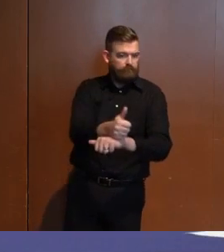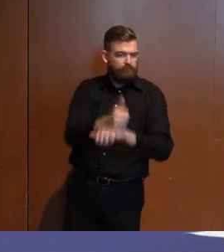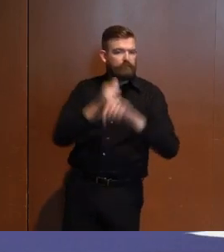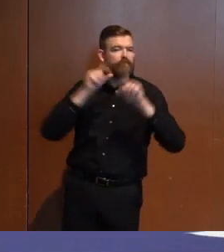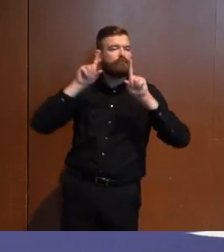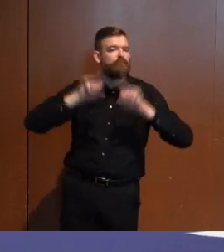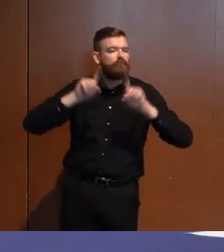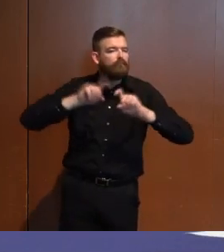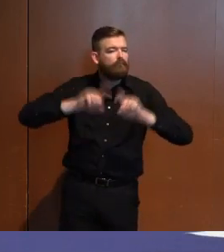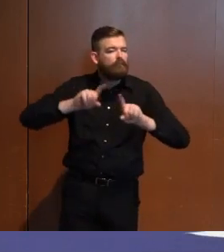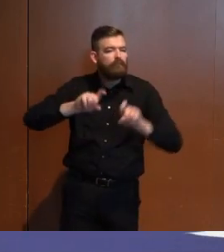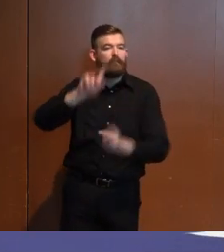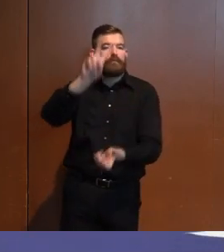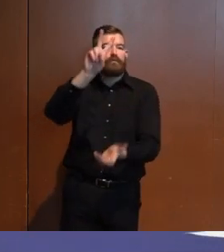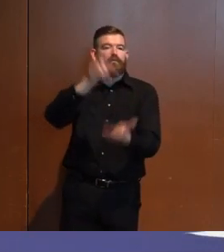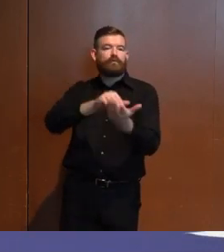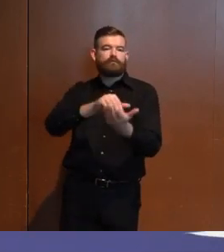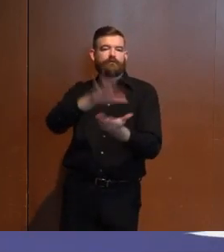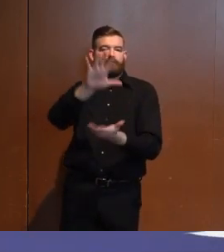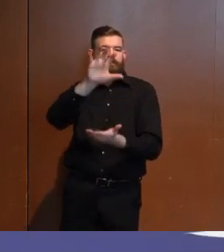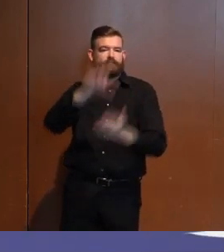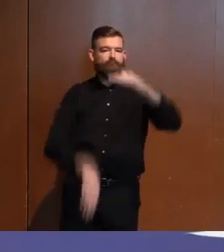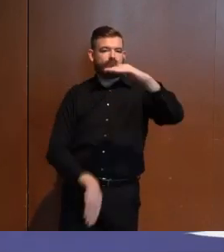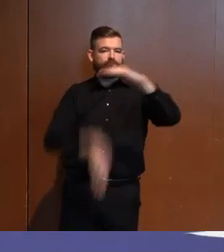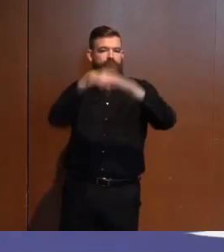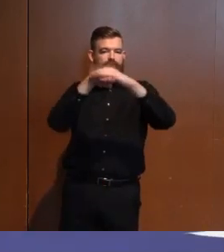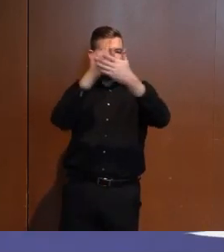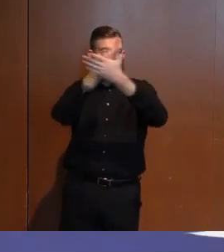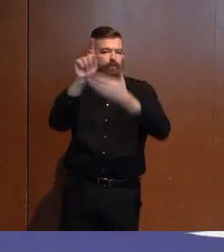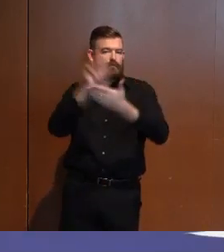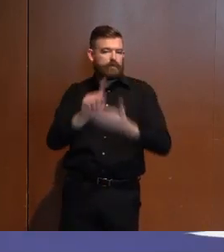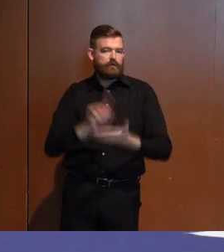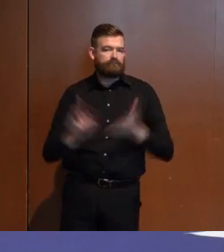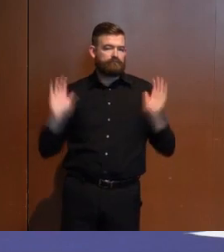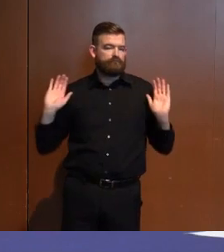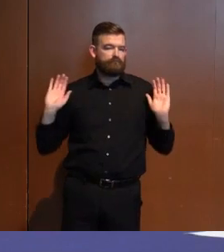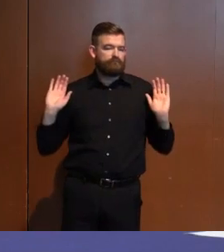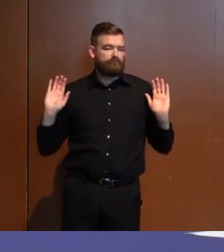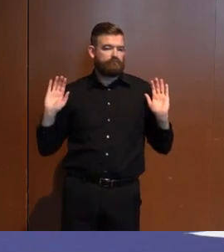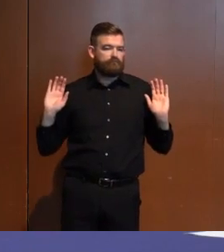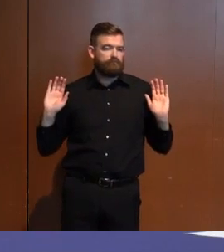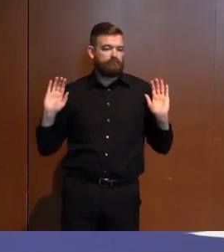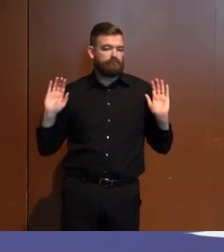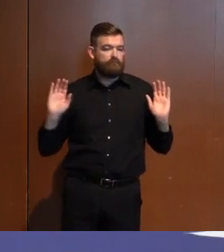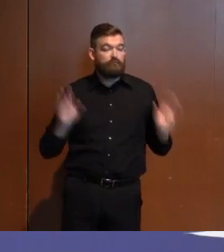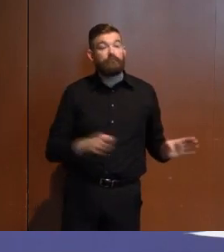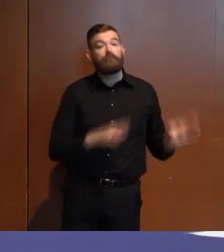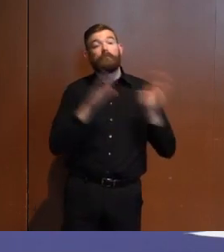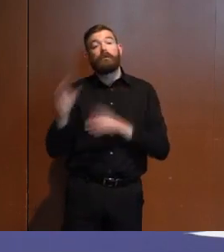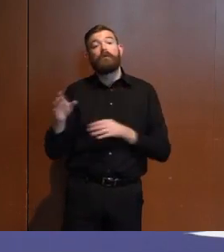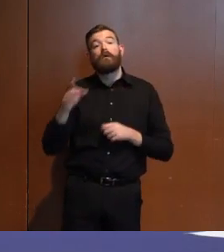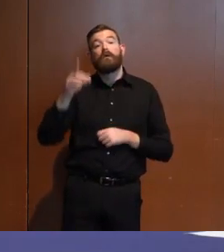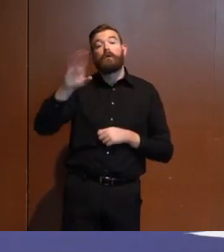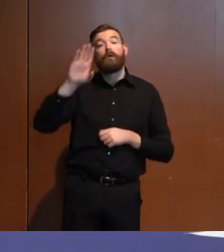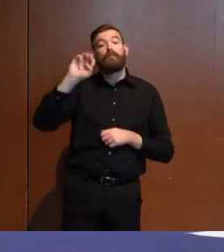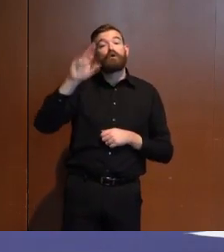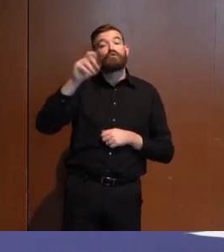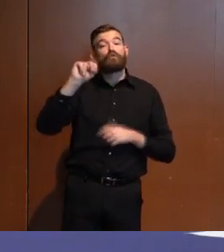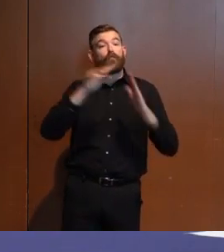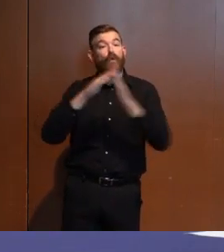say, 350 a day in order to smooth that into a week. I think at Bergen Community College day one, we were over 600,